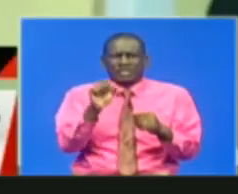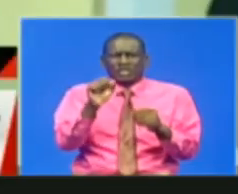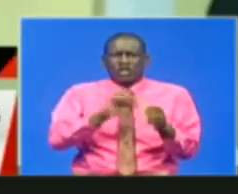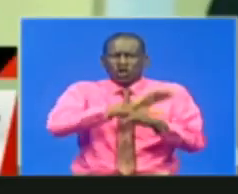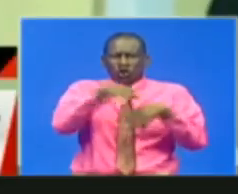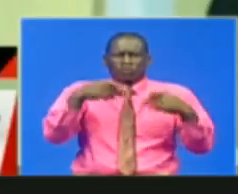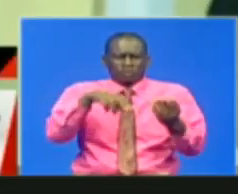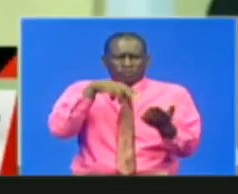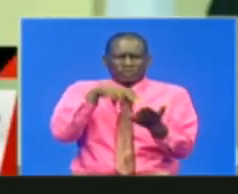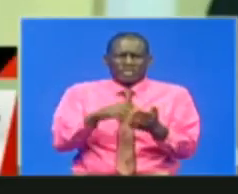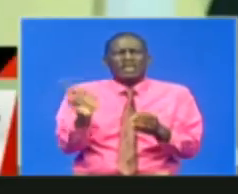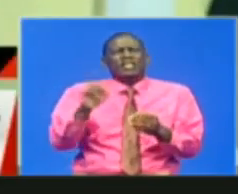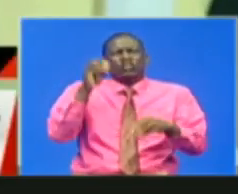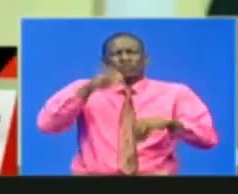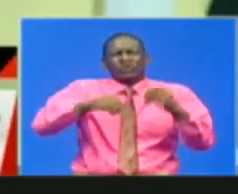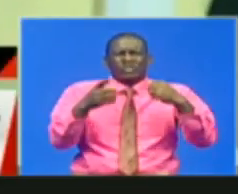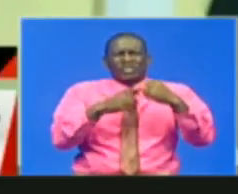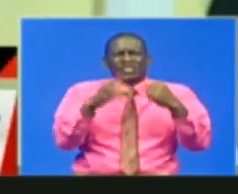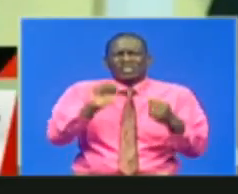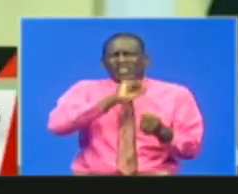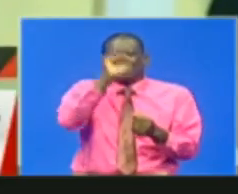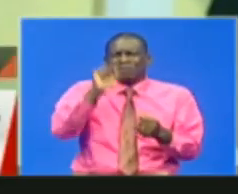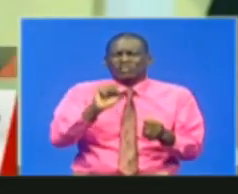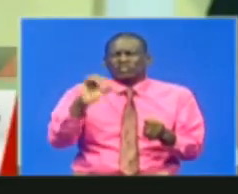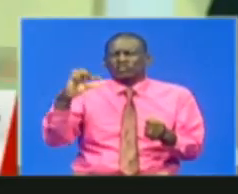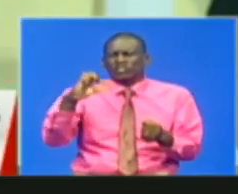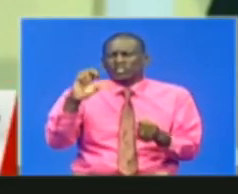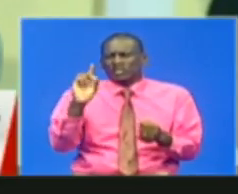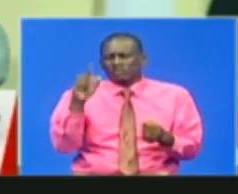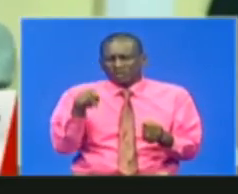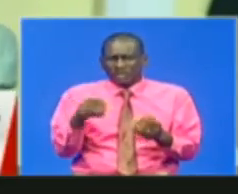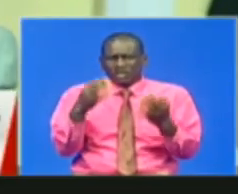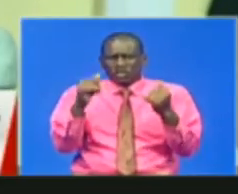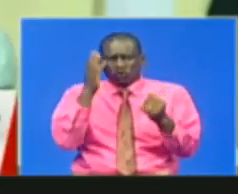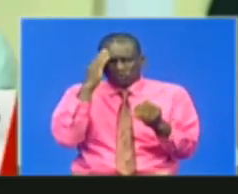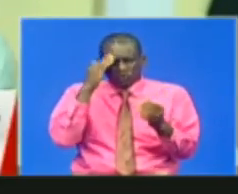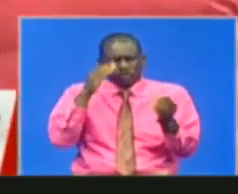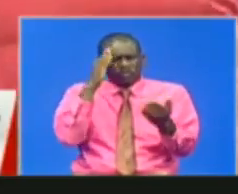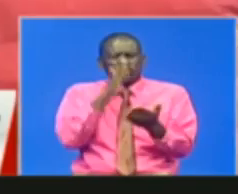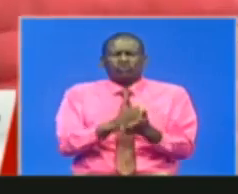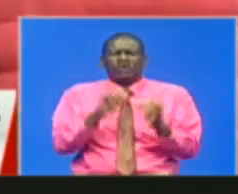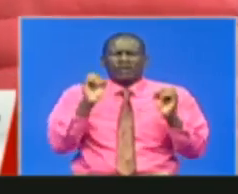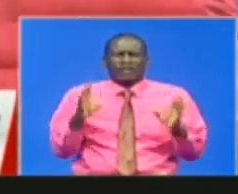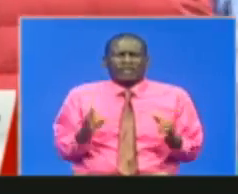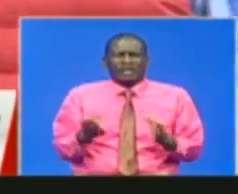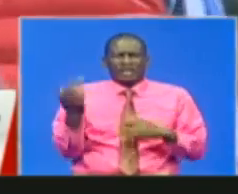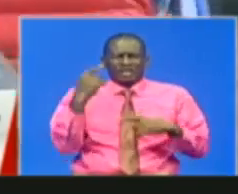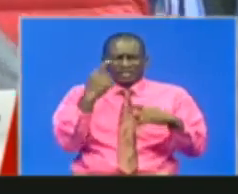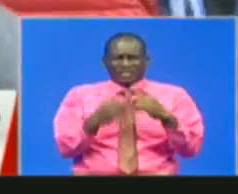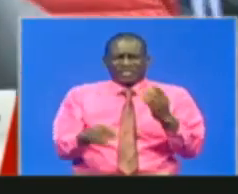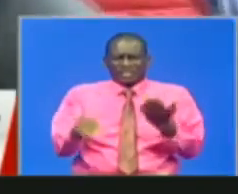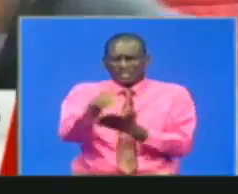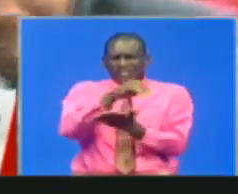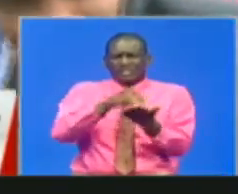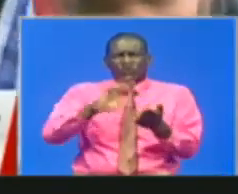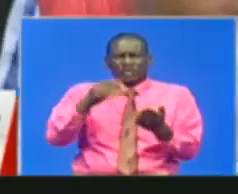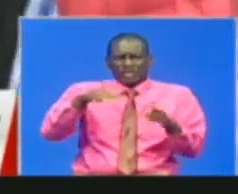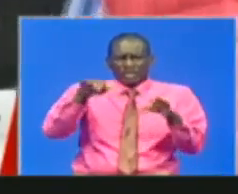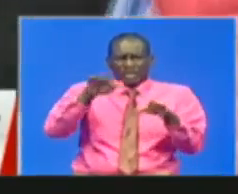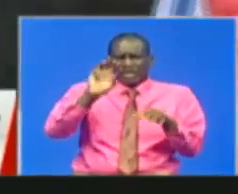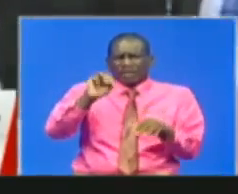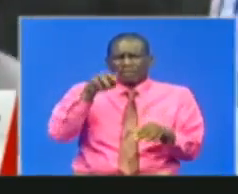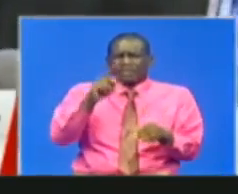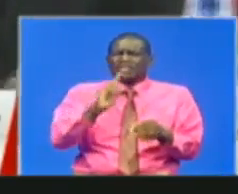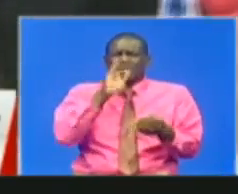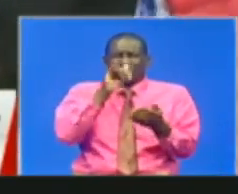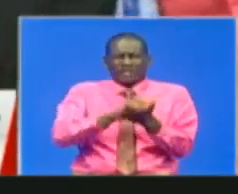said Nairobi contributes 60% of GDP. Now we know that it is not true. Last year, Central Kenya members of parliament said